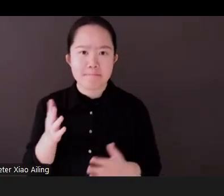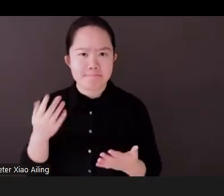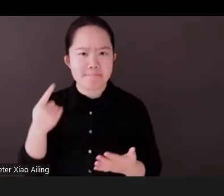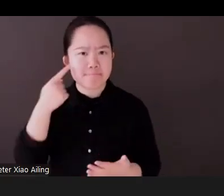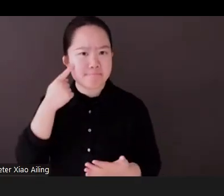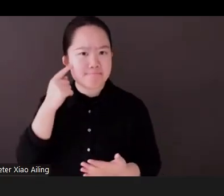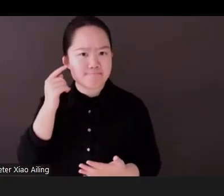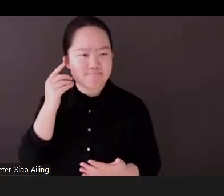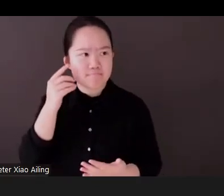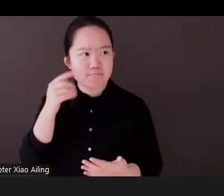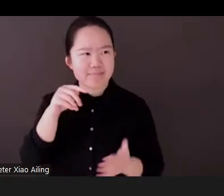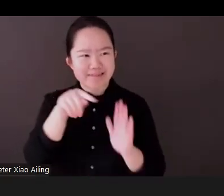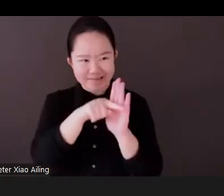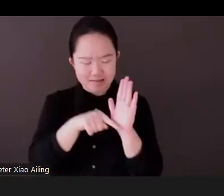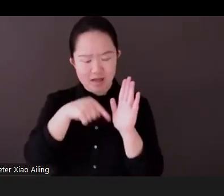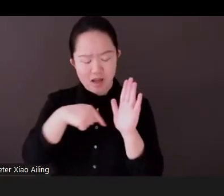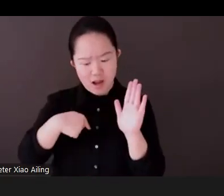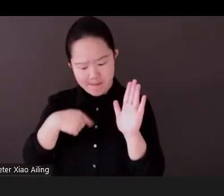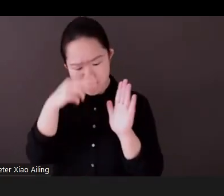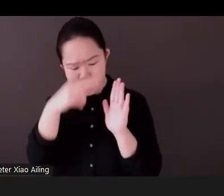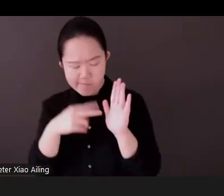will be, because it's case by case evaluation. But